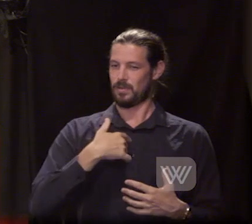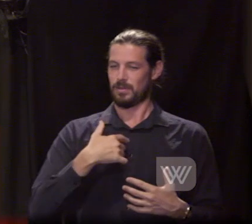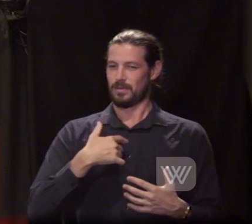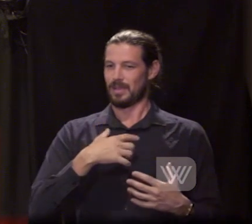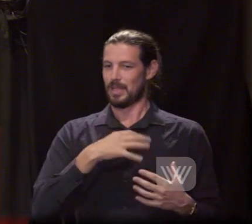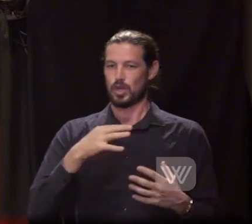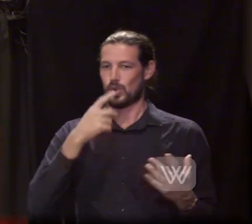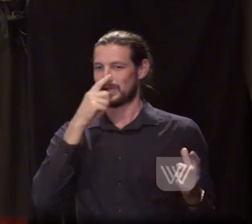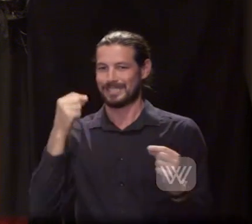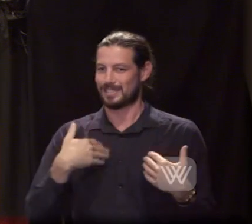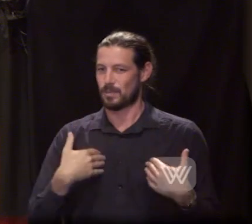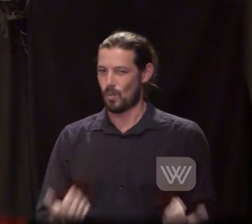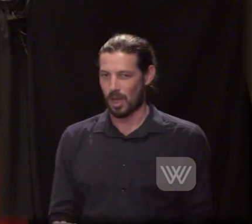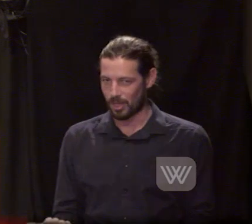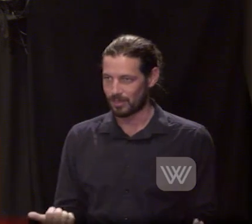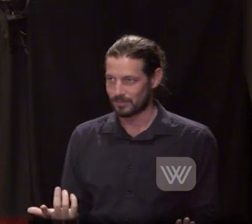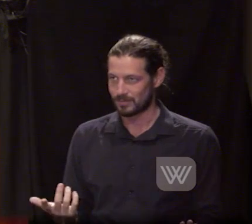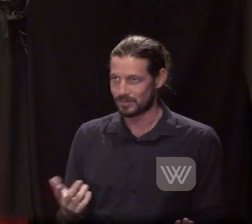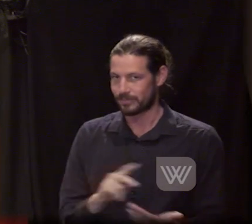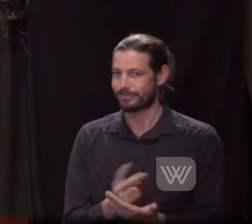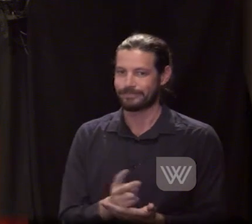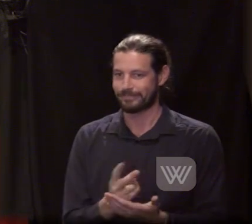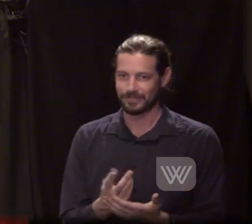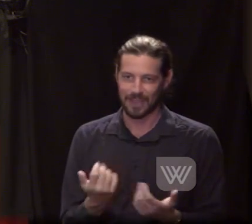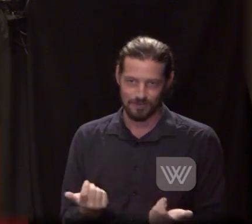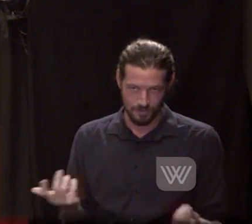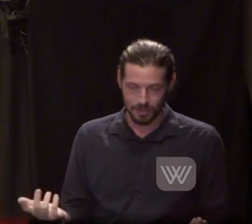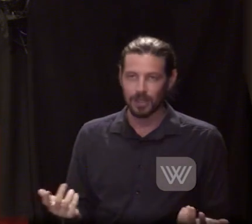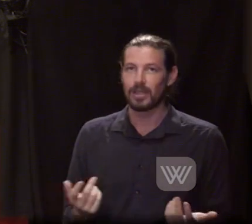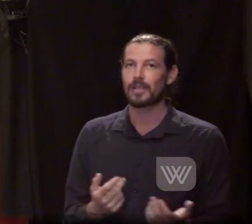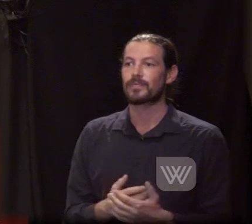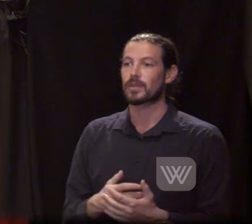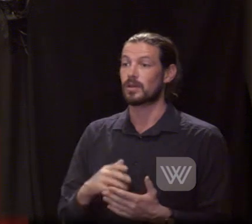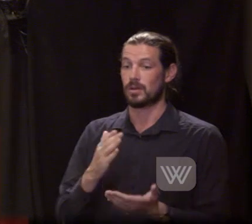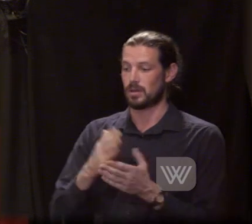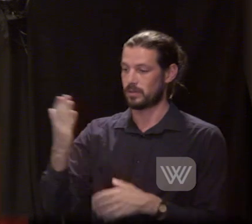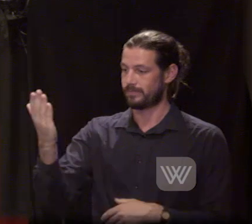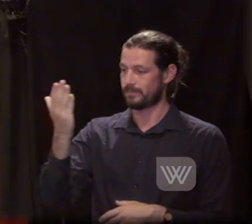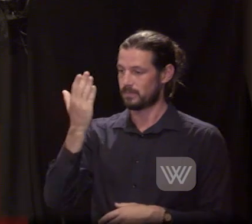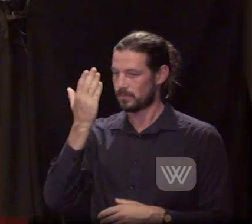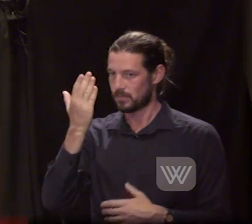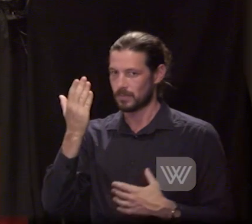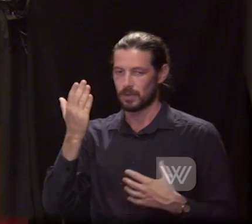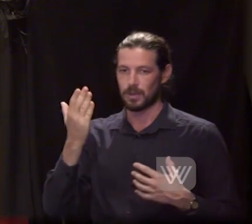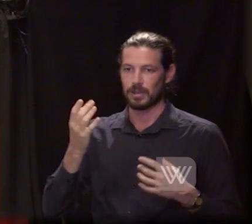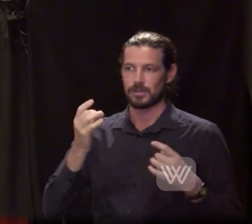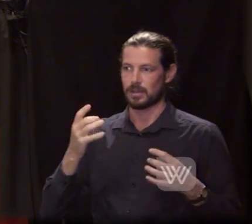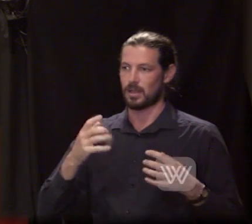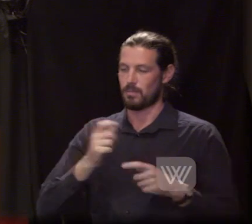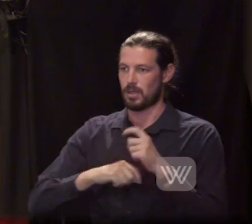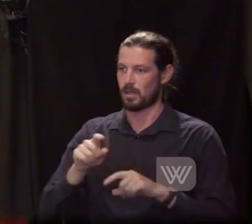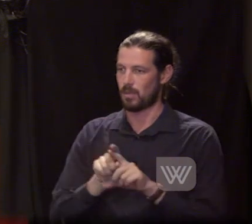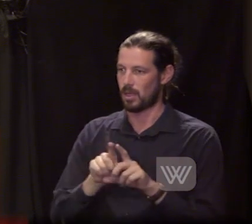And if I get stressed, then I just stop sleeping in general. So that last bit is like at the end of summer holiday where you have your